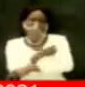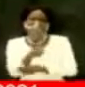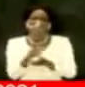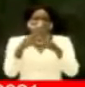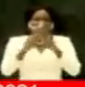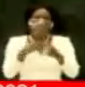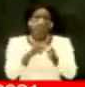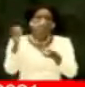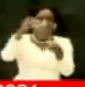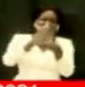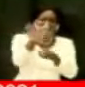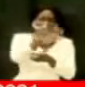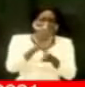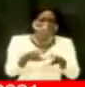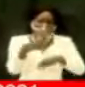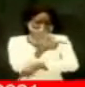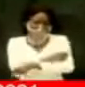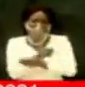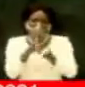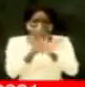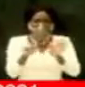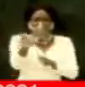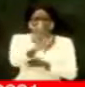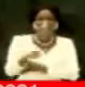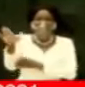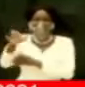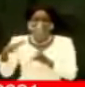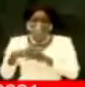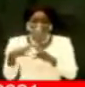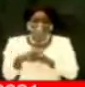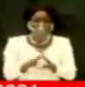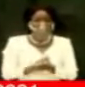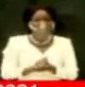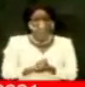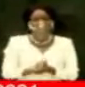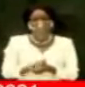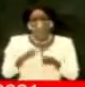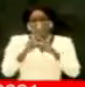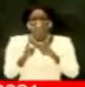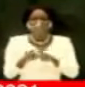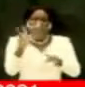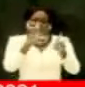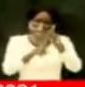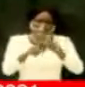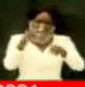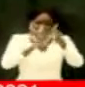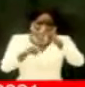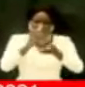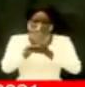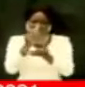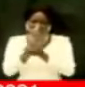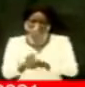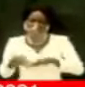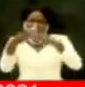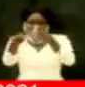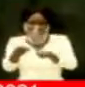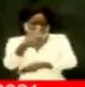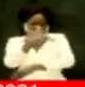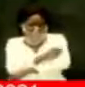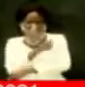can even increase the number of centers or the number of people giving the vaccine at a